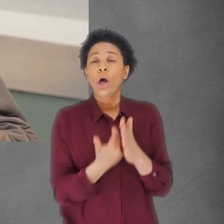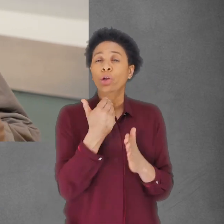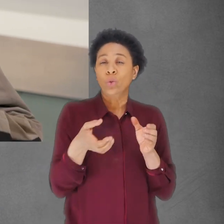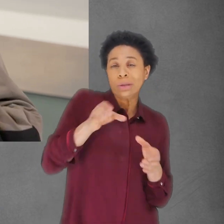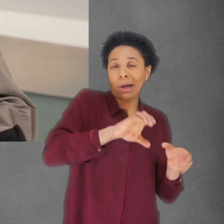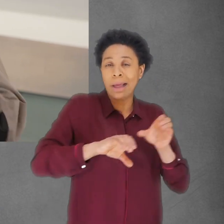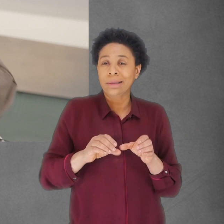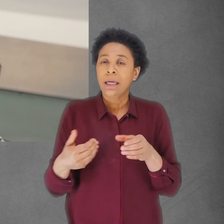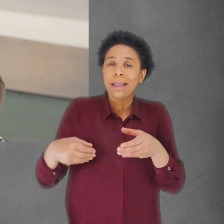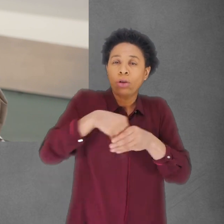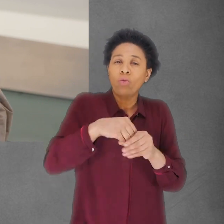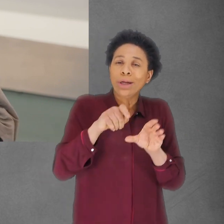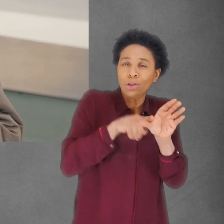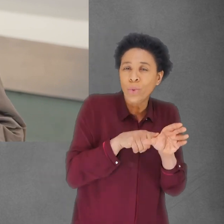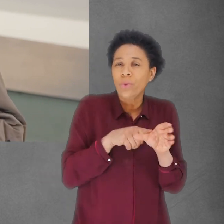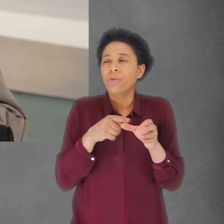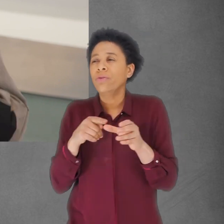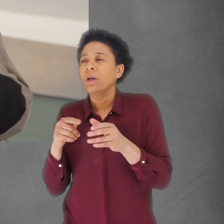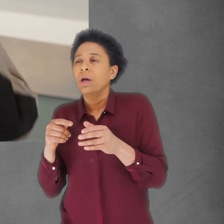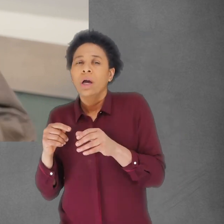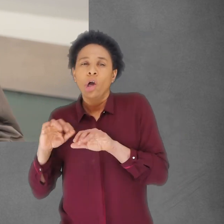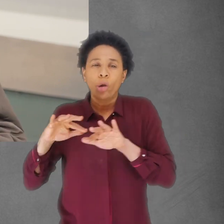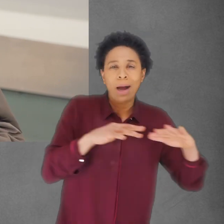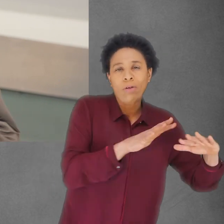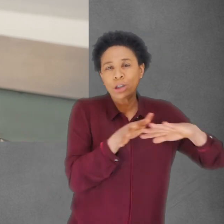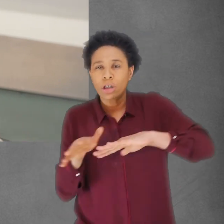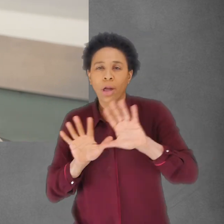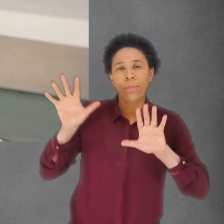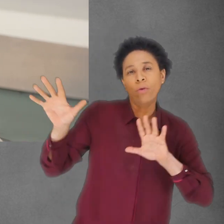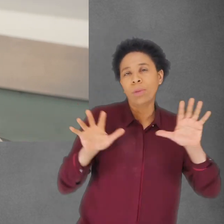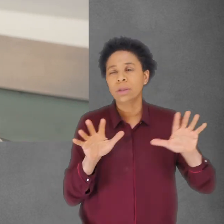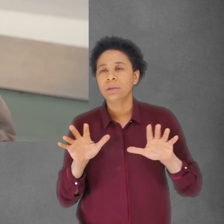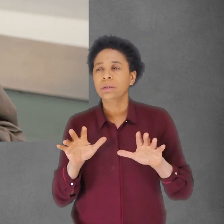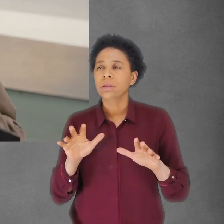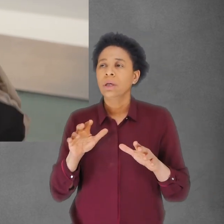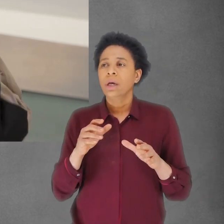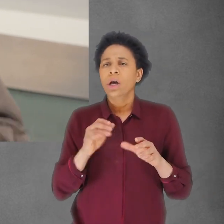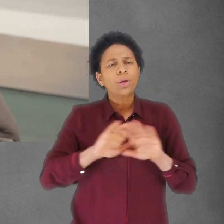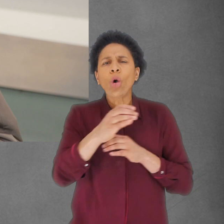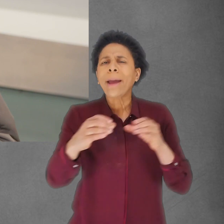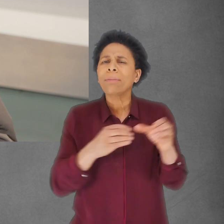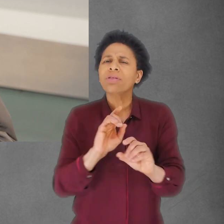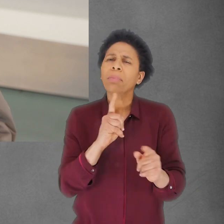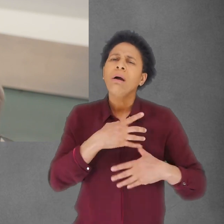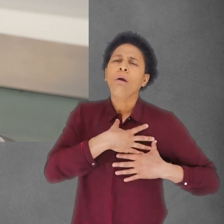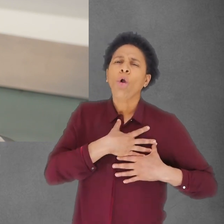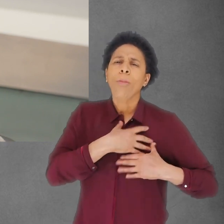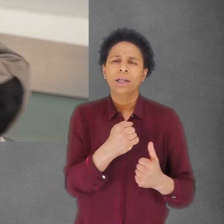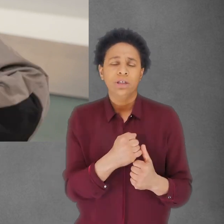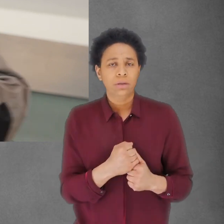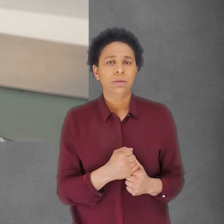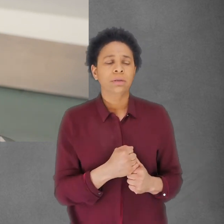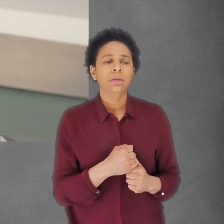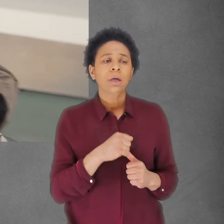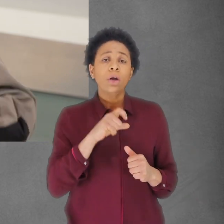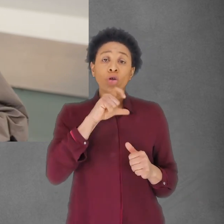incorporates migration, that incorporates movement, that incorporates not empathy but compassion, right? So